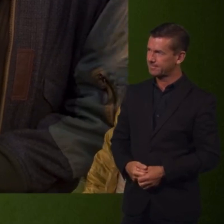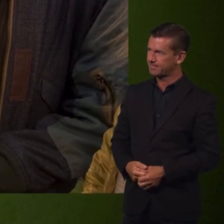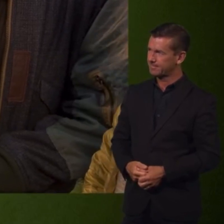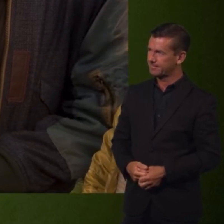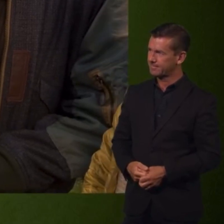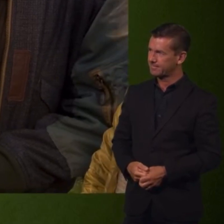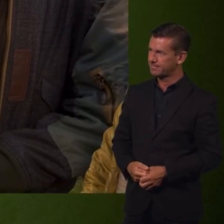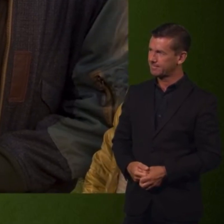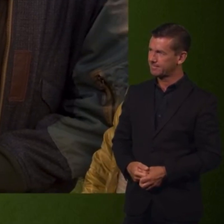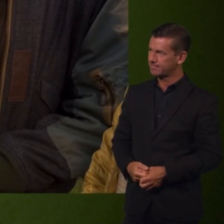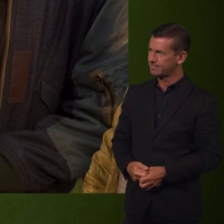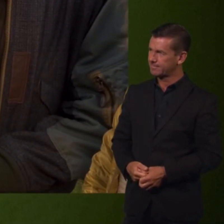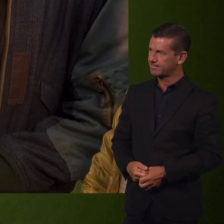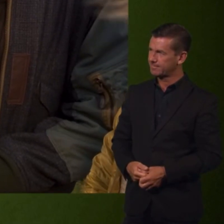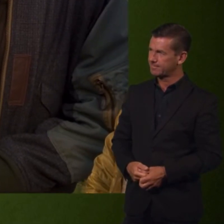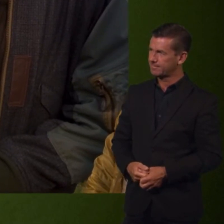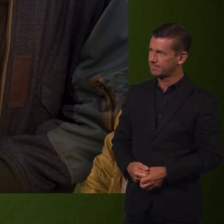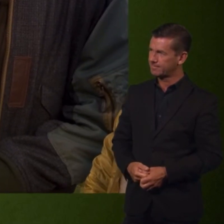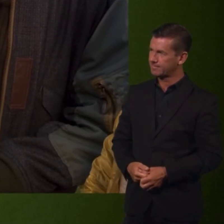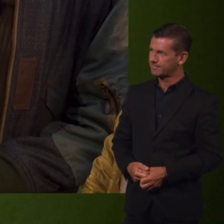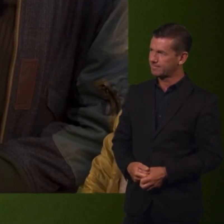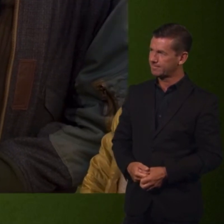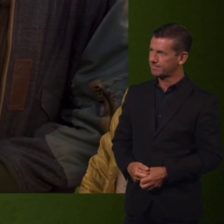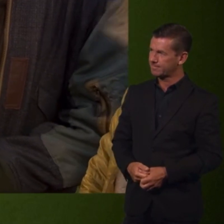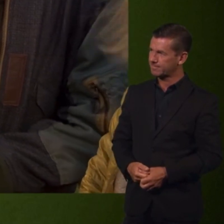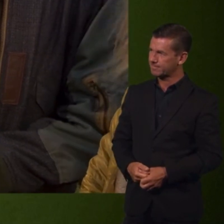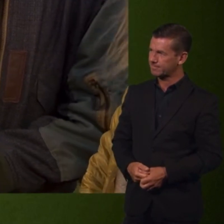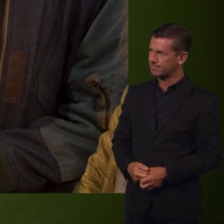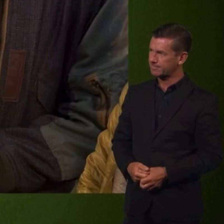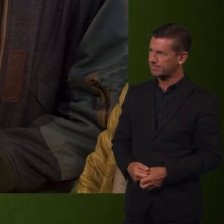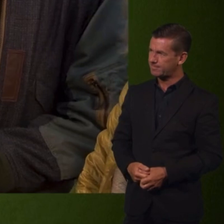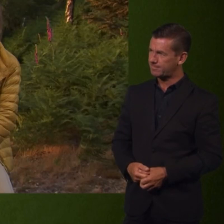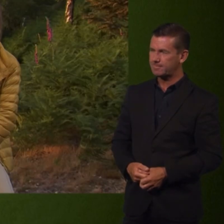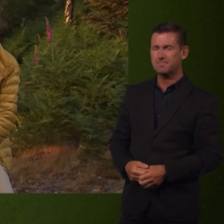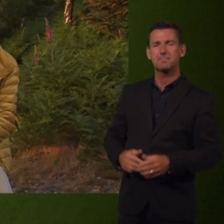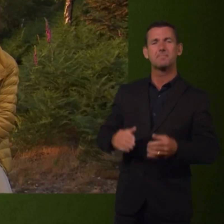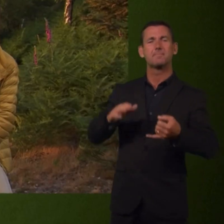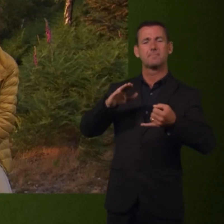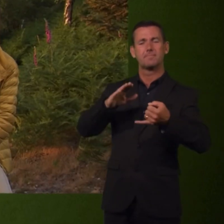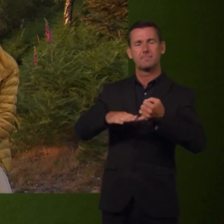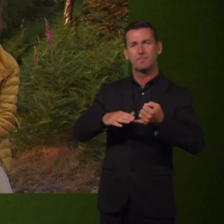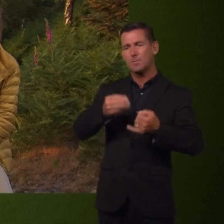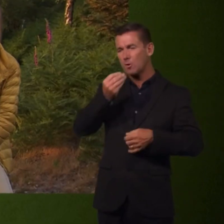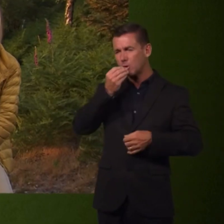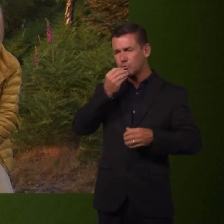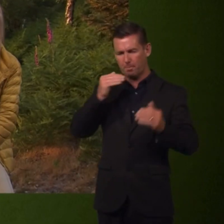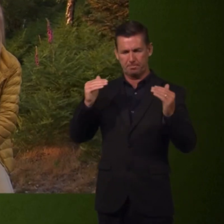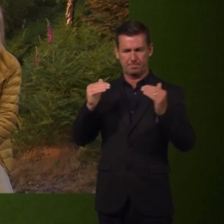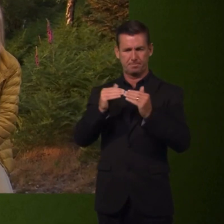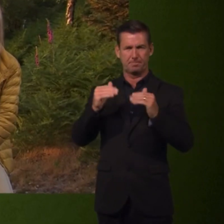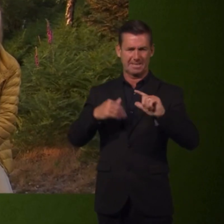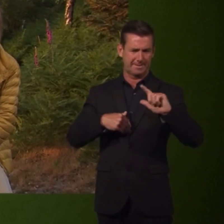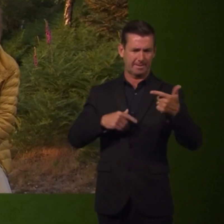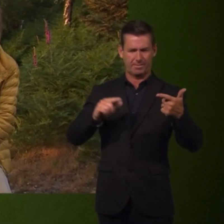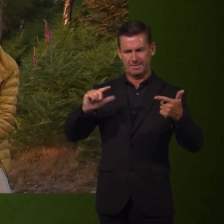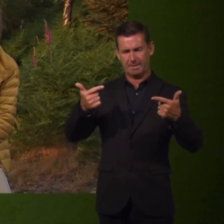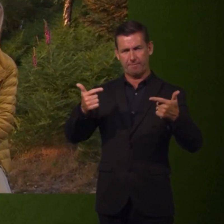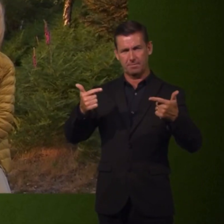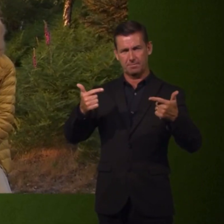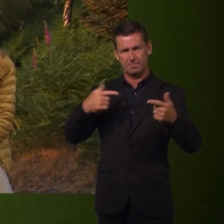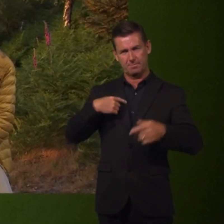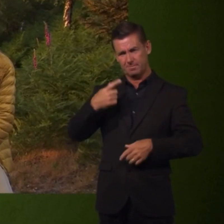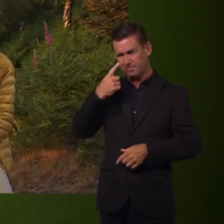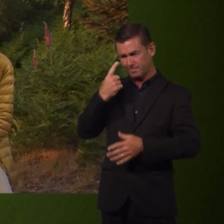got 6 and 7, 7 to 11, and then eventually it was a draw at lunchtime. But what we're seeing here is a clear trend that the